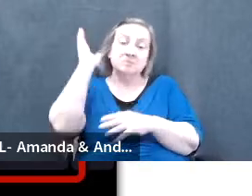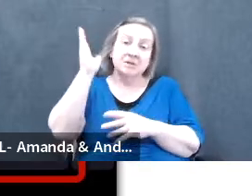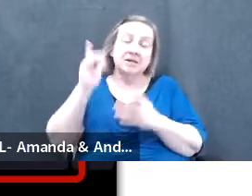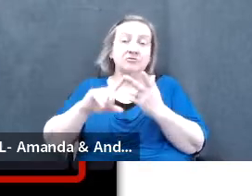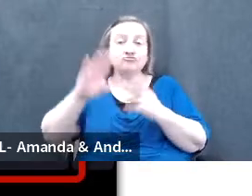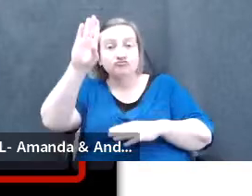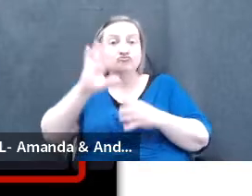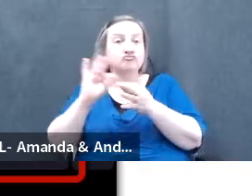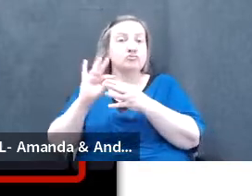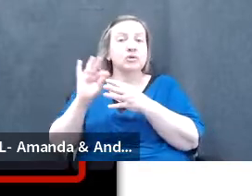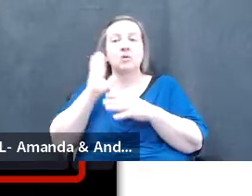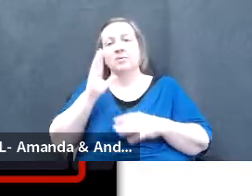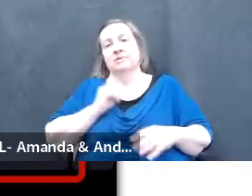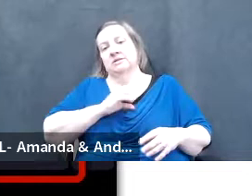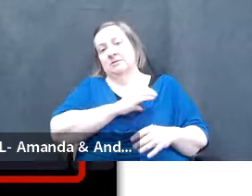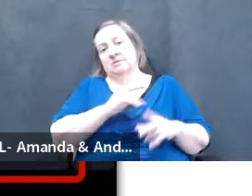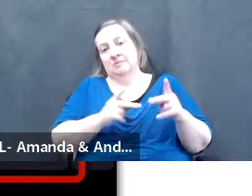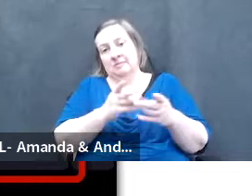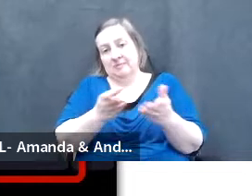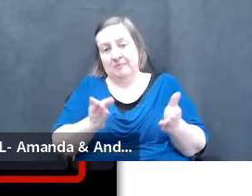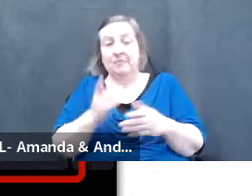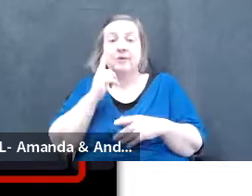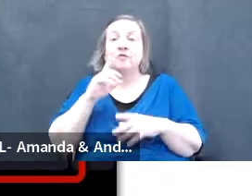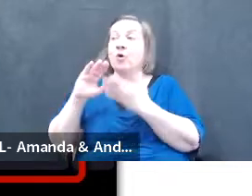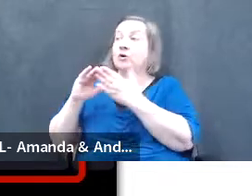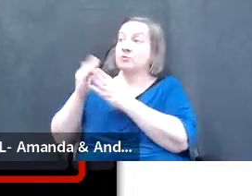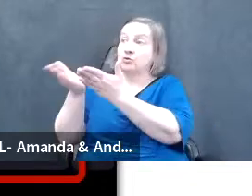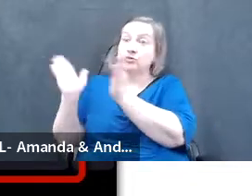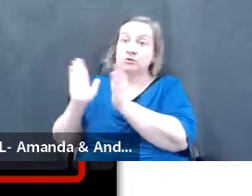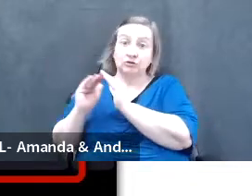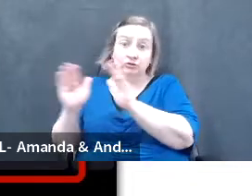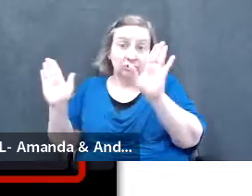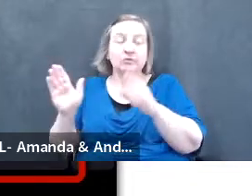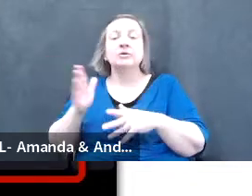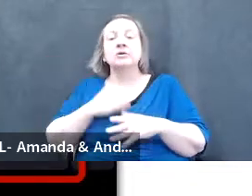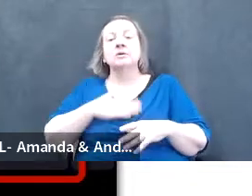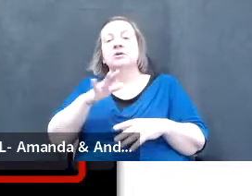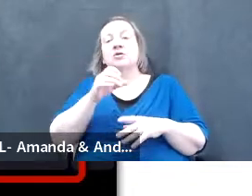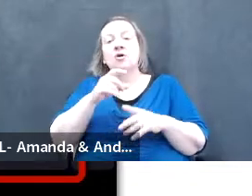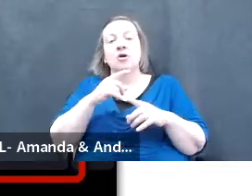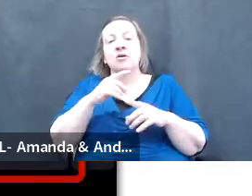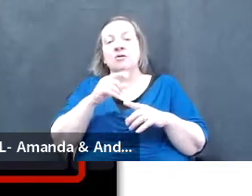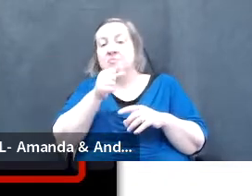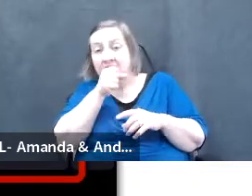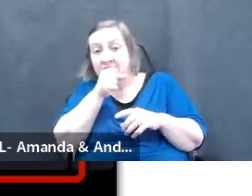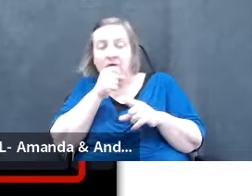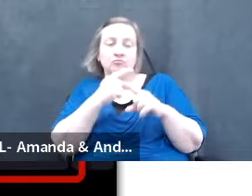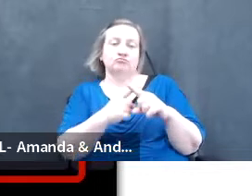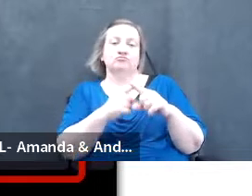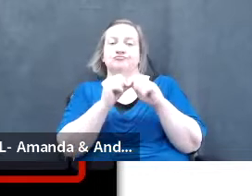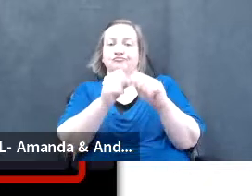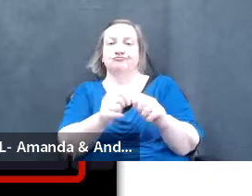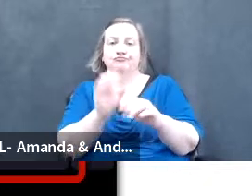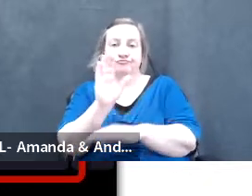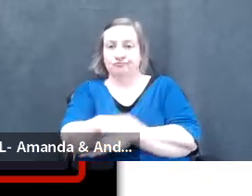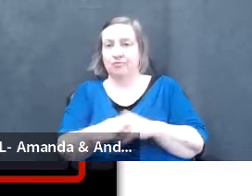going to be steering committee members. So for members of the community, if you could also please leave your mics on mute for the duration of the